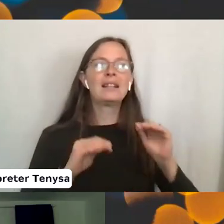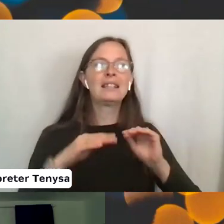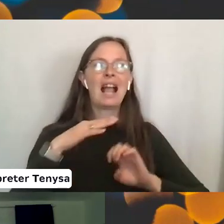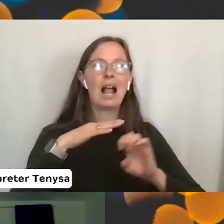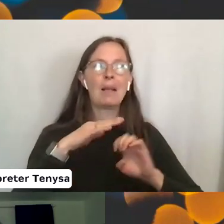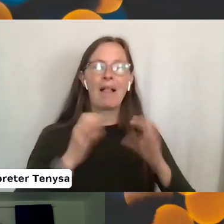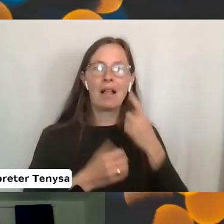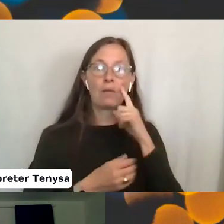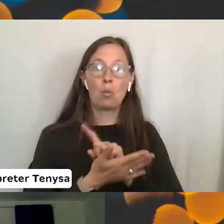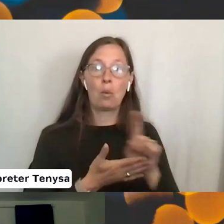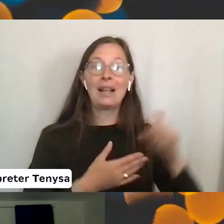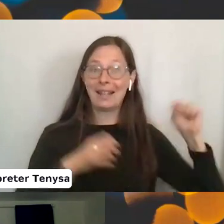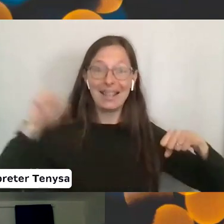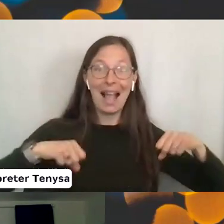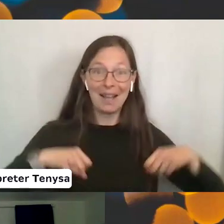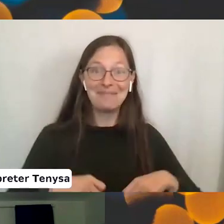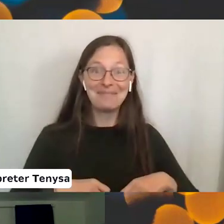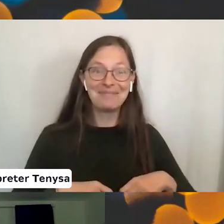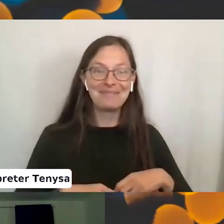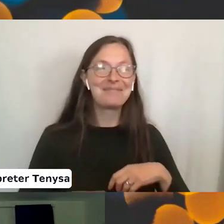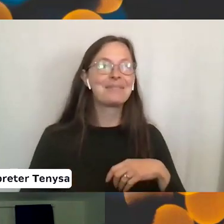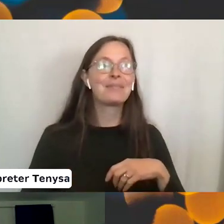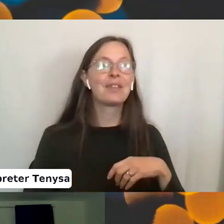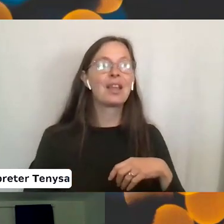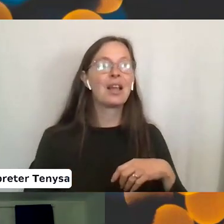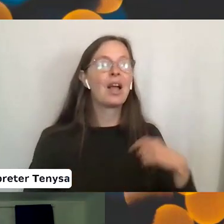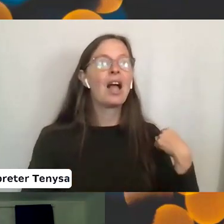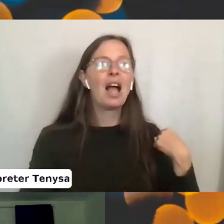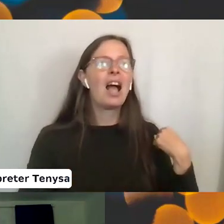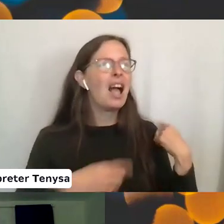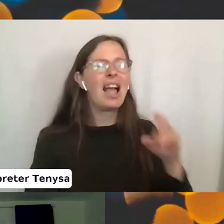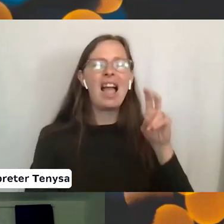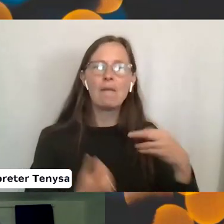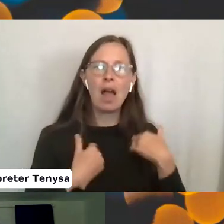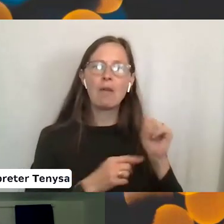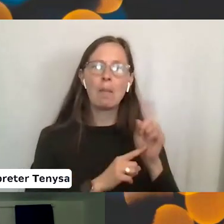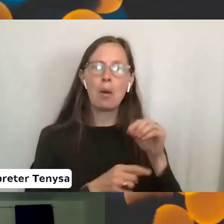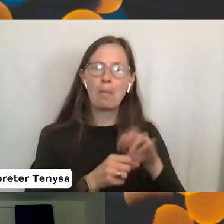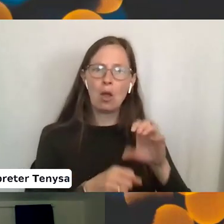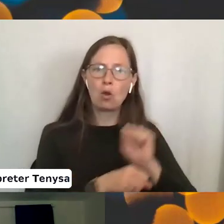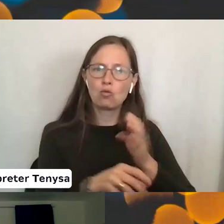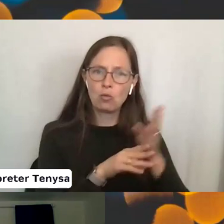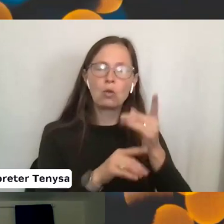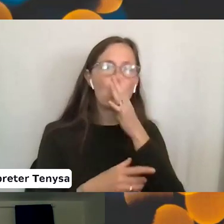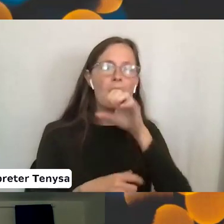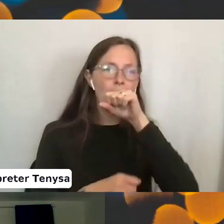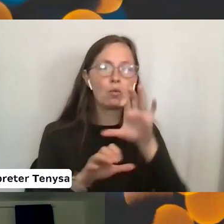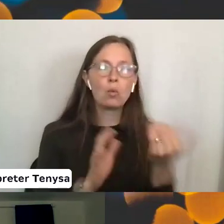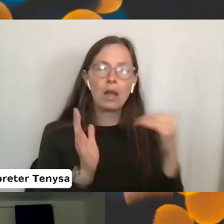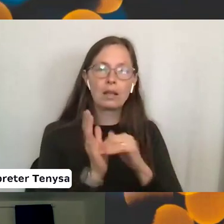for 1 week? Yes. Was there ever a moment in your career you would love to do again, Kim?